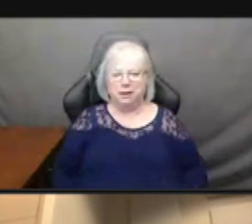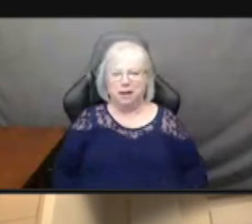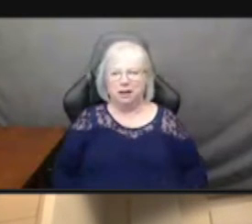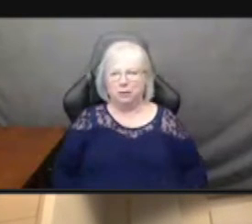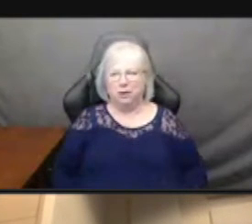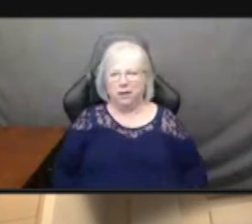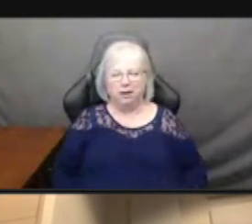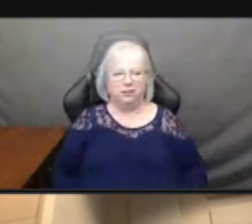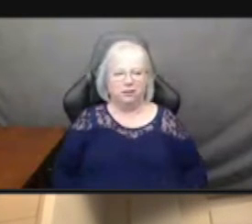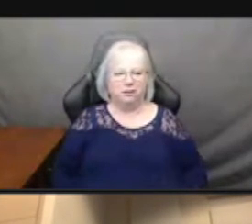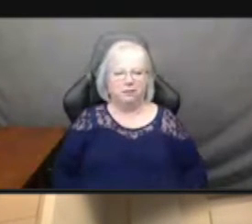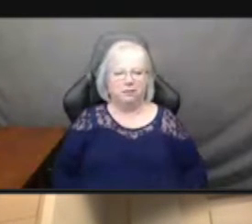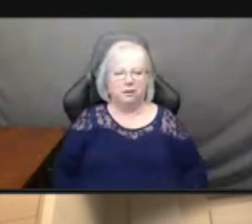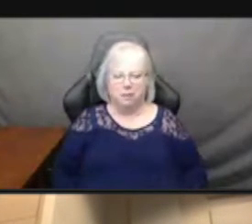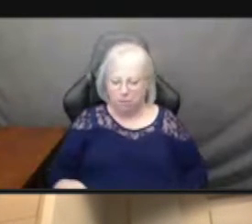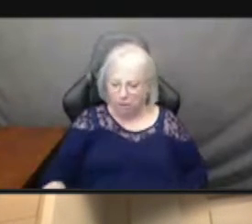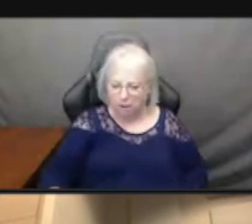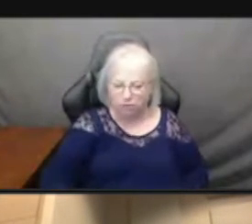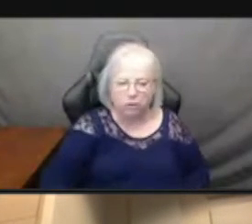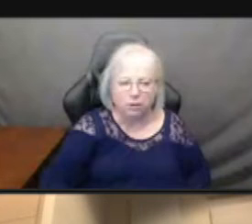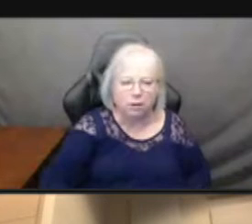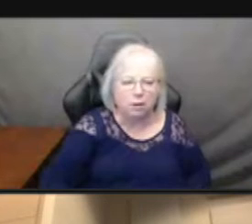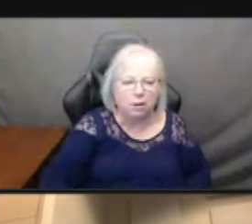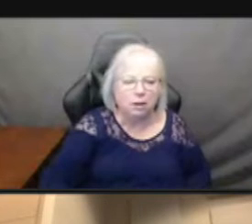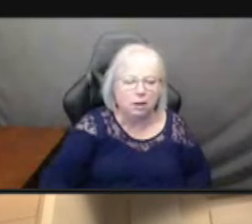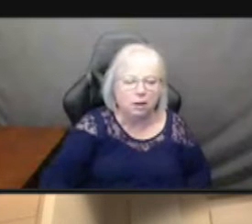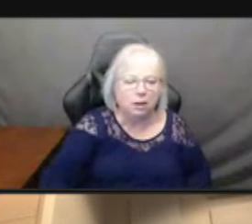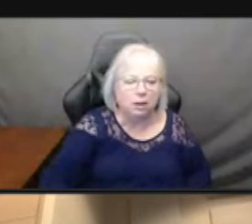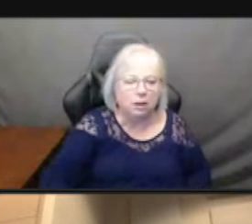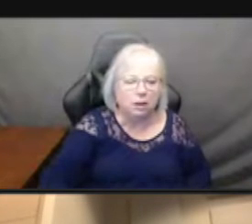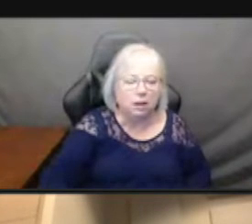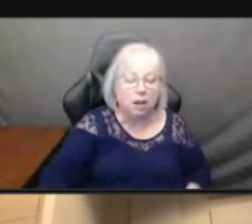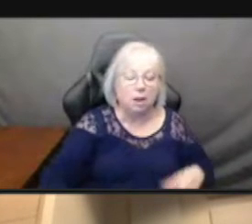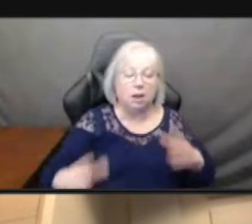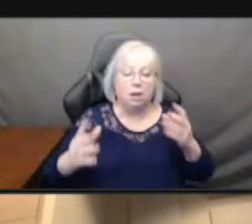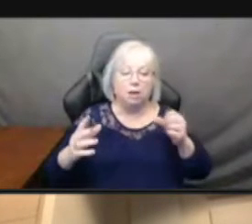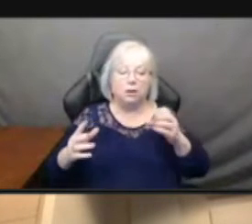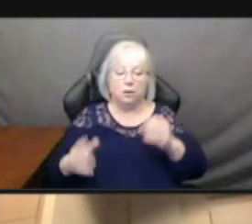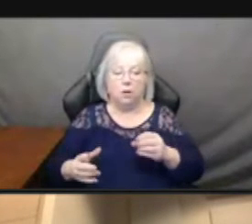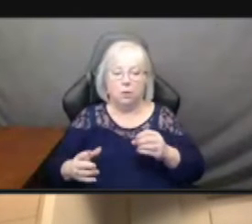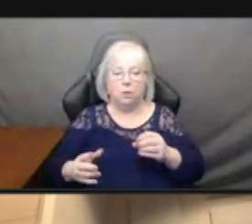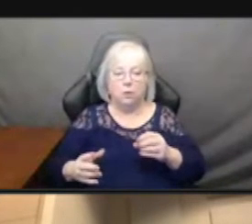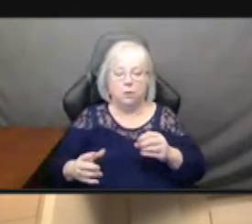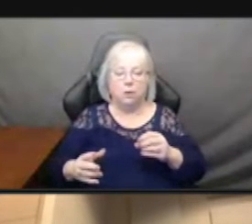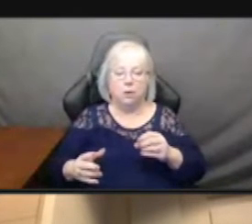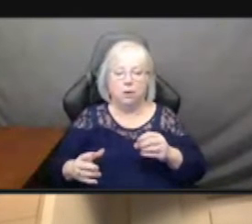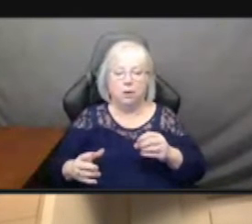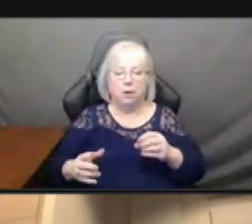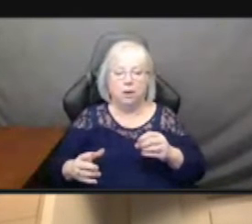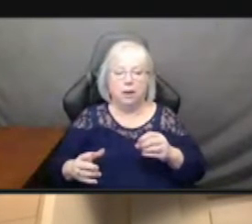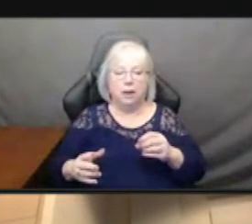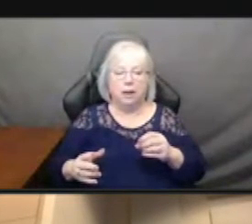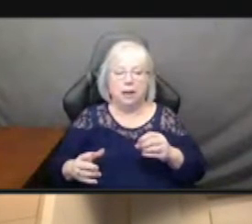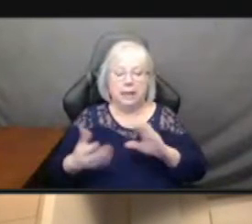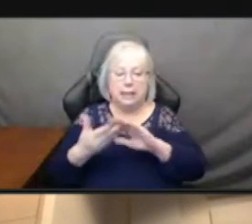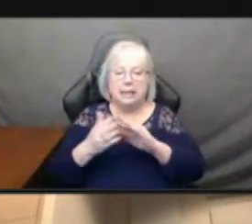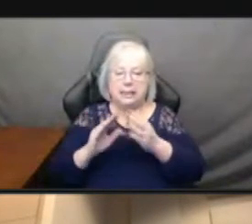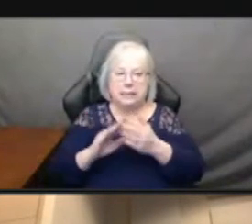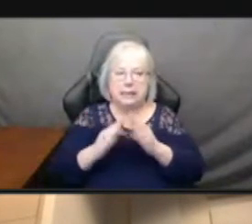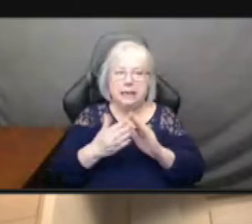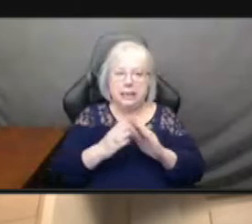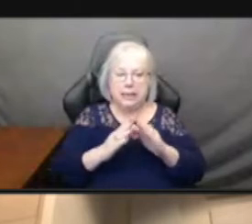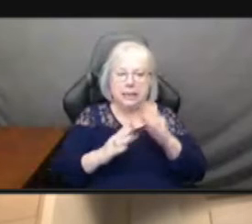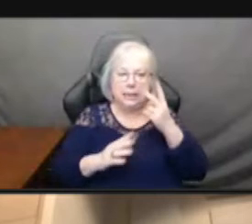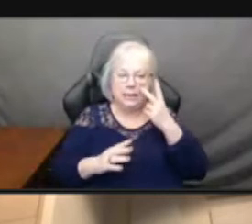Good evening, everybody. It's so great to see you guys. So today, the city is seeing a